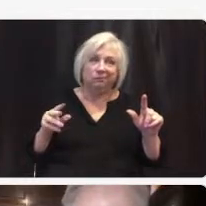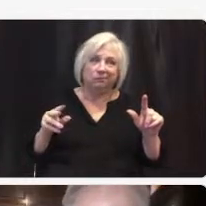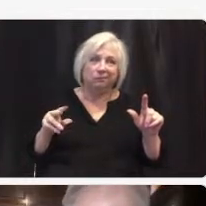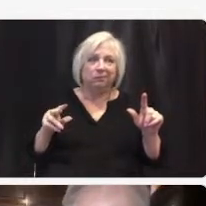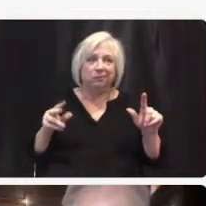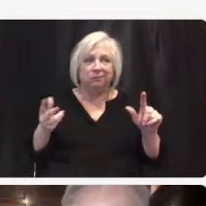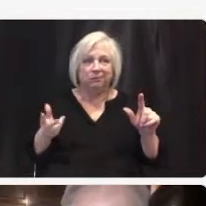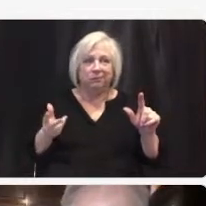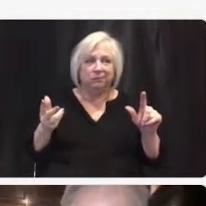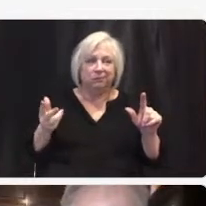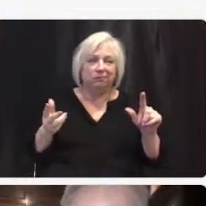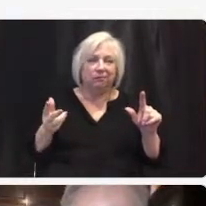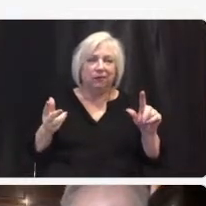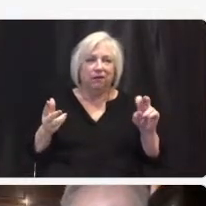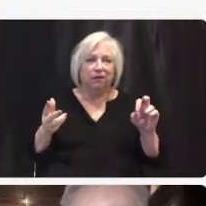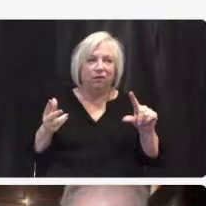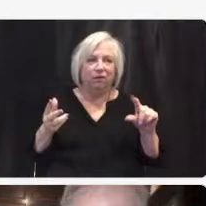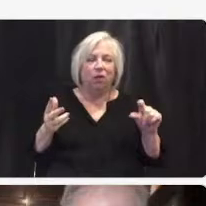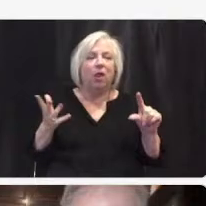Commissioner Vogel?